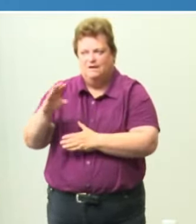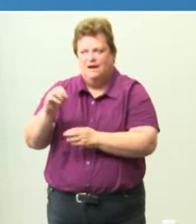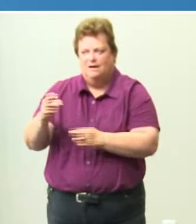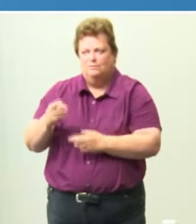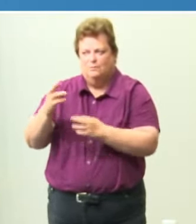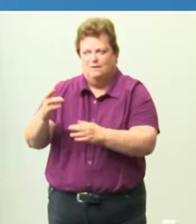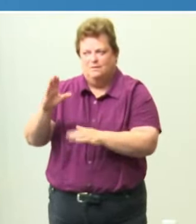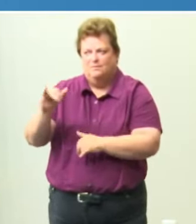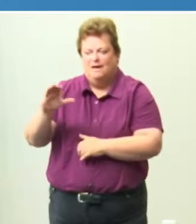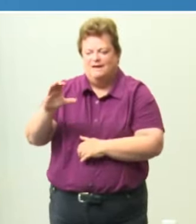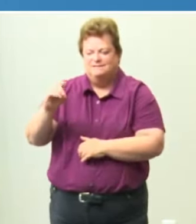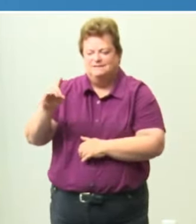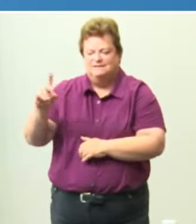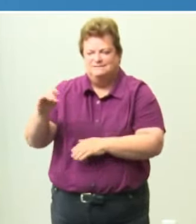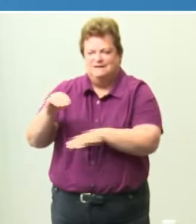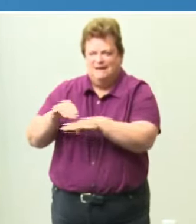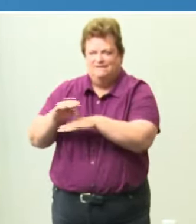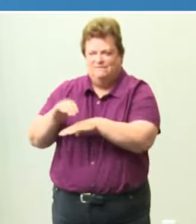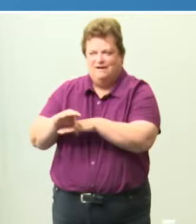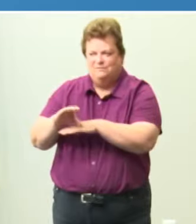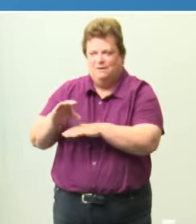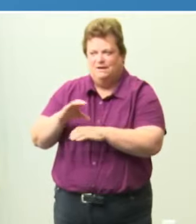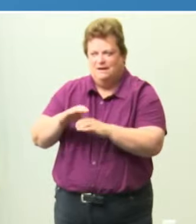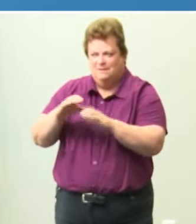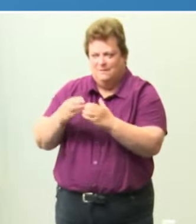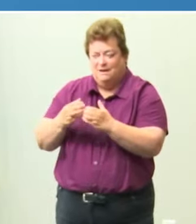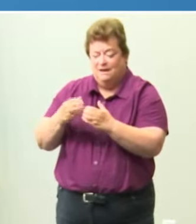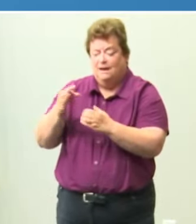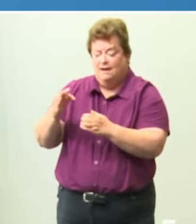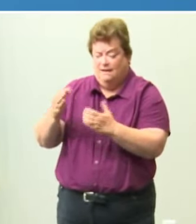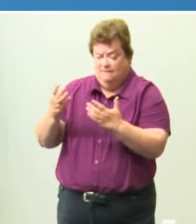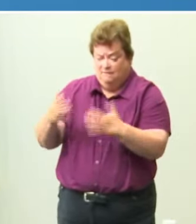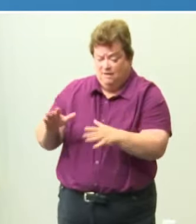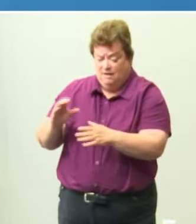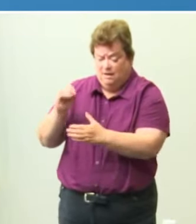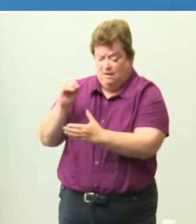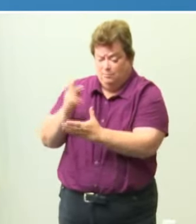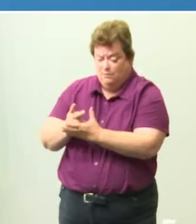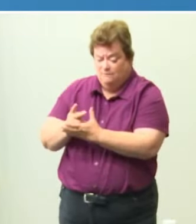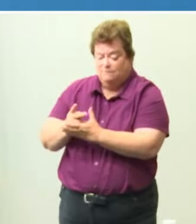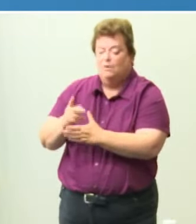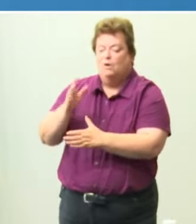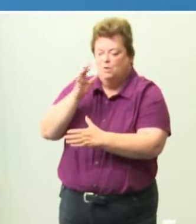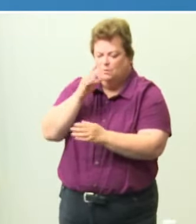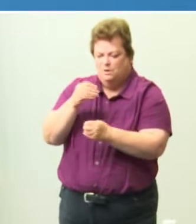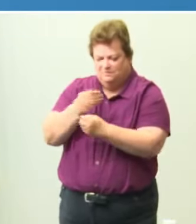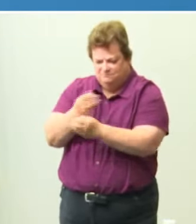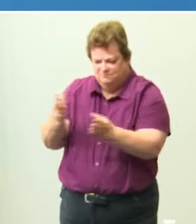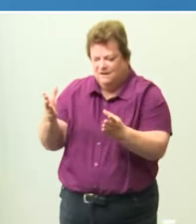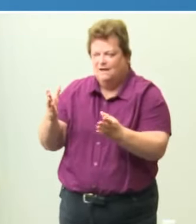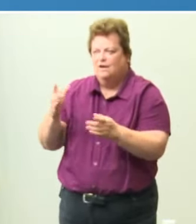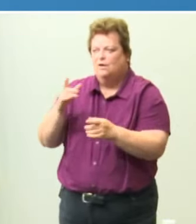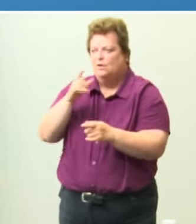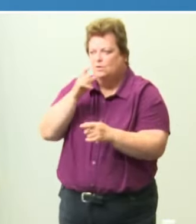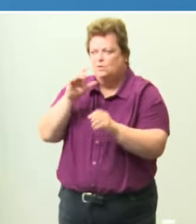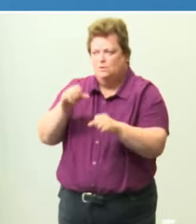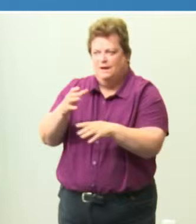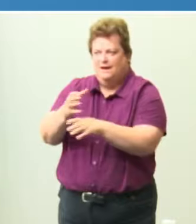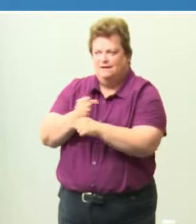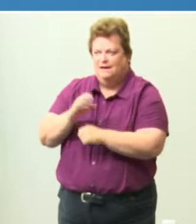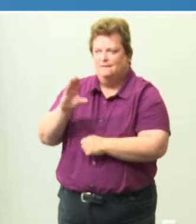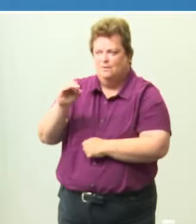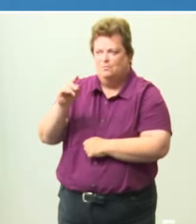by a CDC advisory committee. If approved, we will receive more information on who will be eligible for a